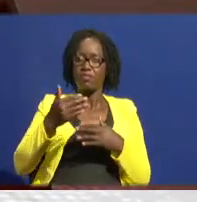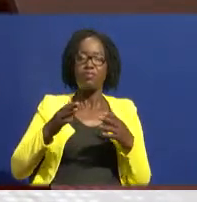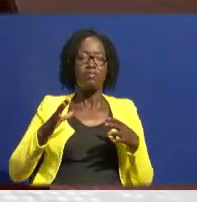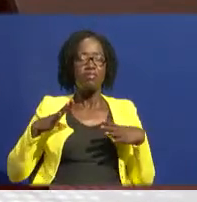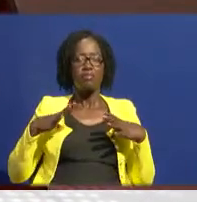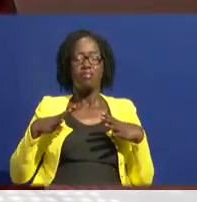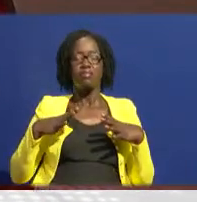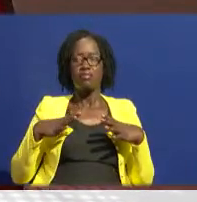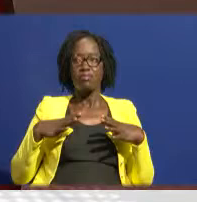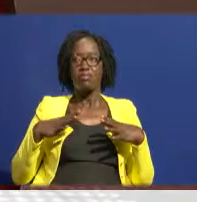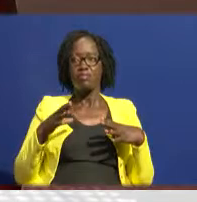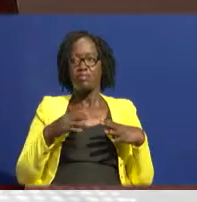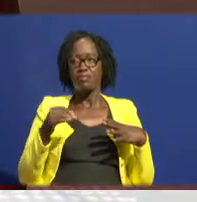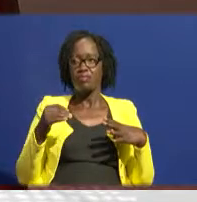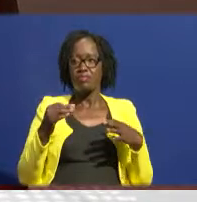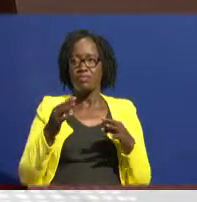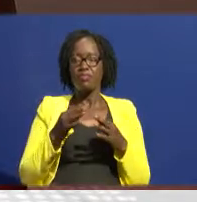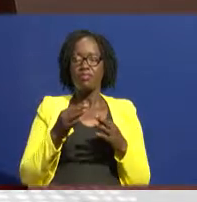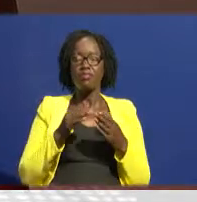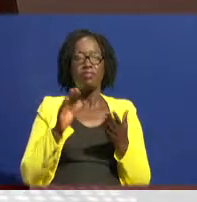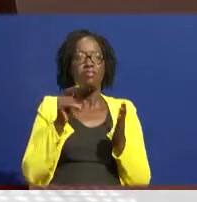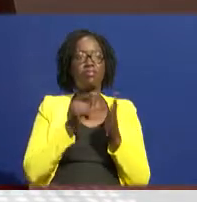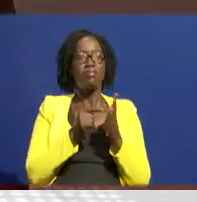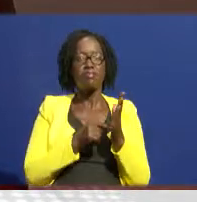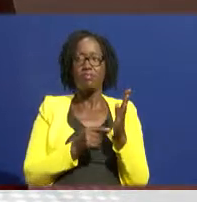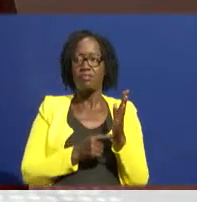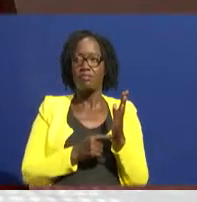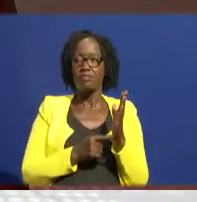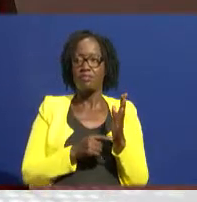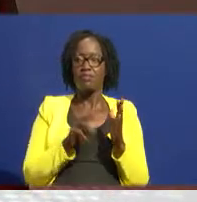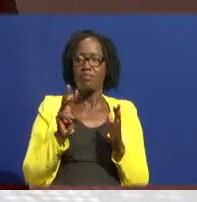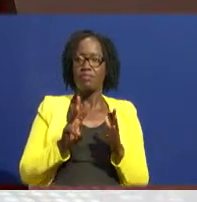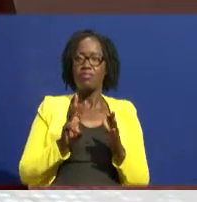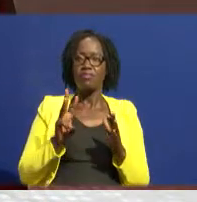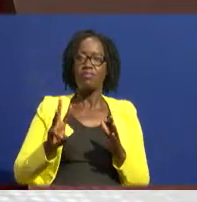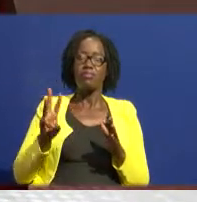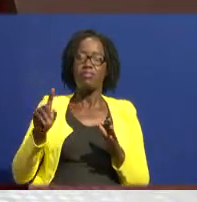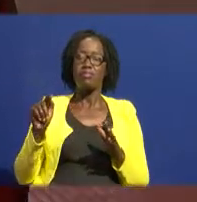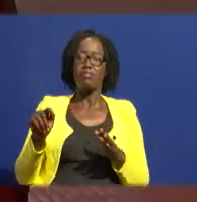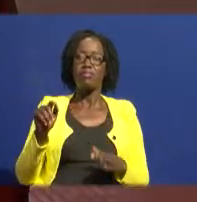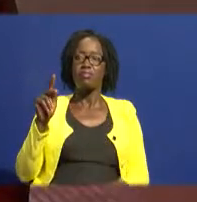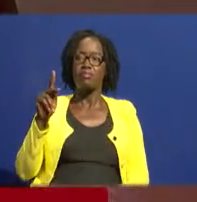holiday. And if they want more details on these camps, they can go to